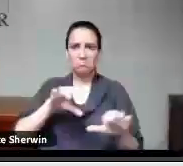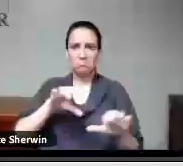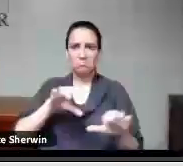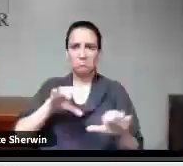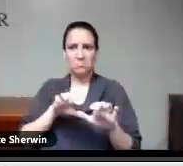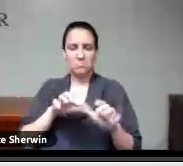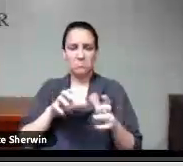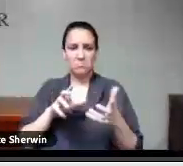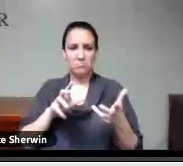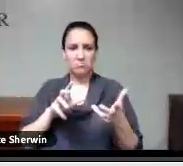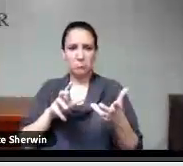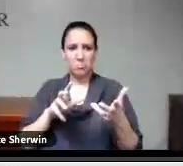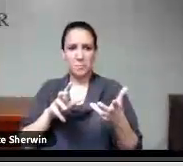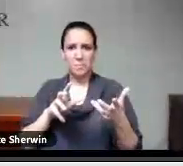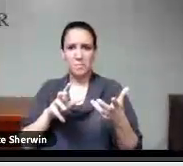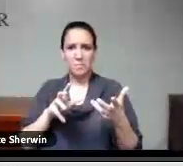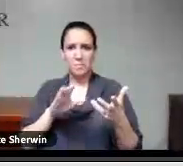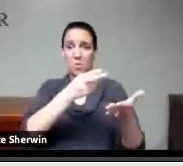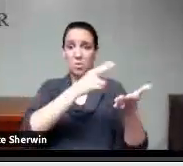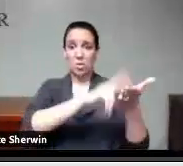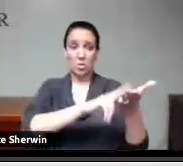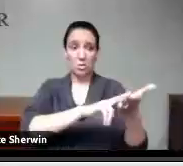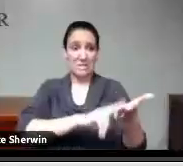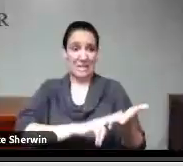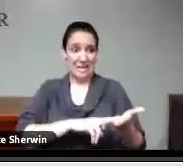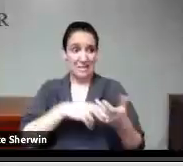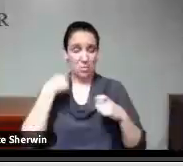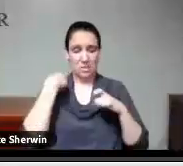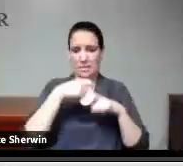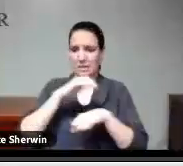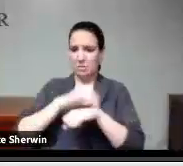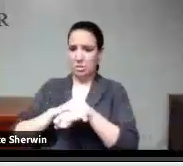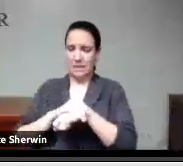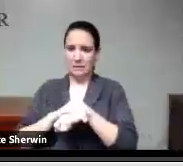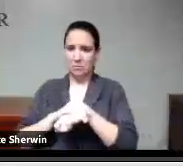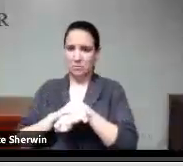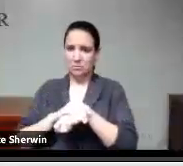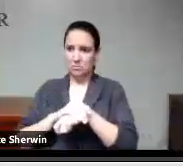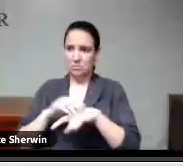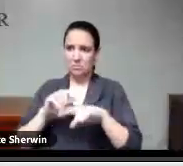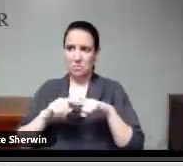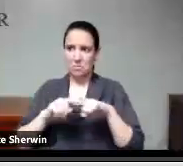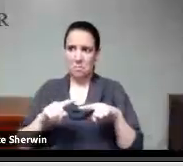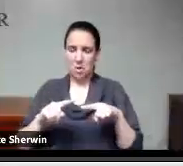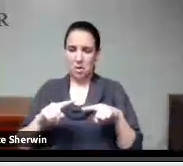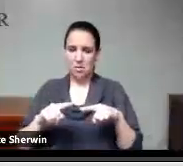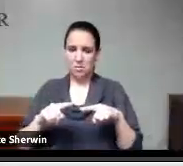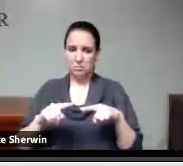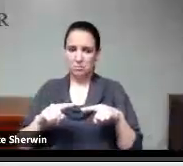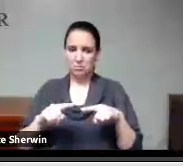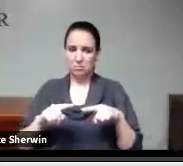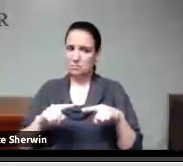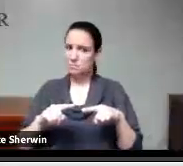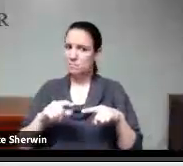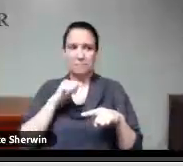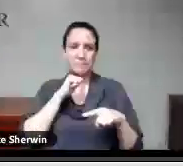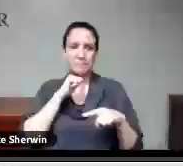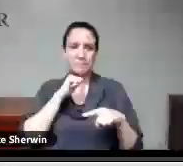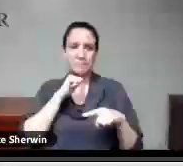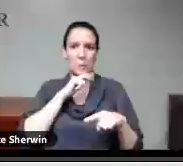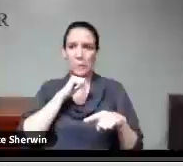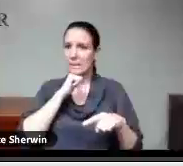create their signage in Spanish and English, but that they definitely were not recognizing